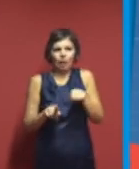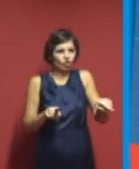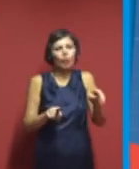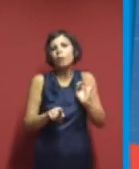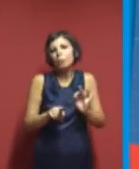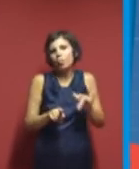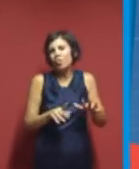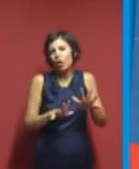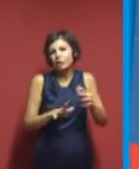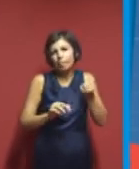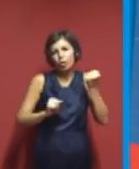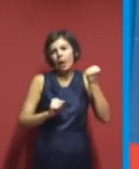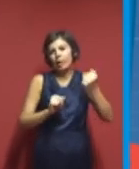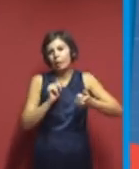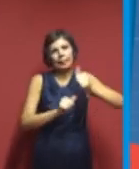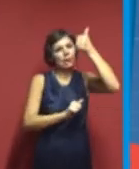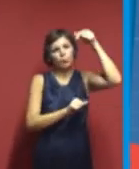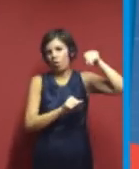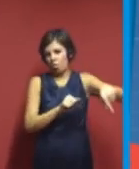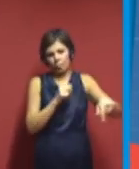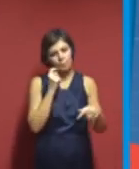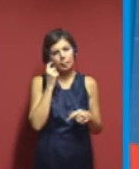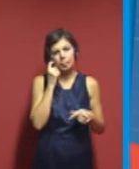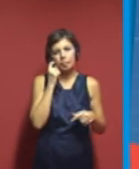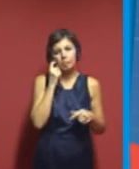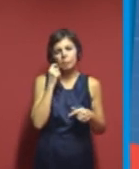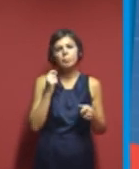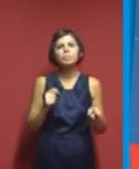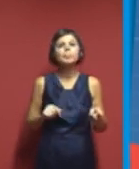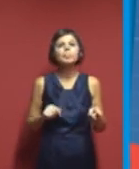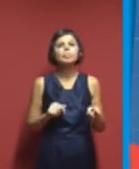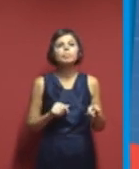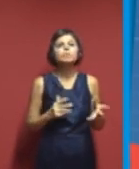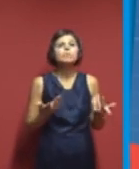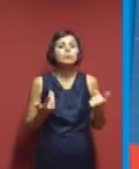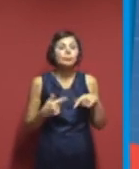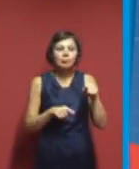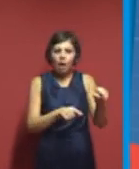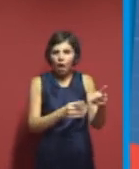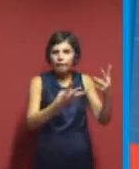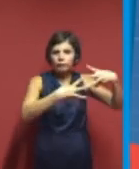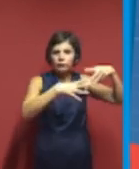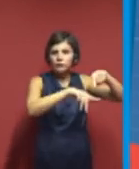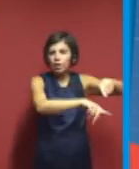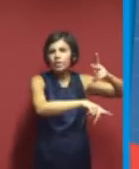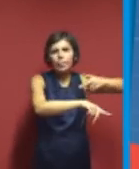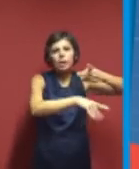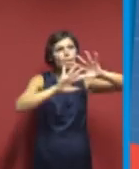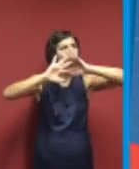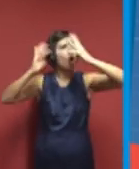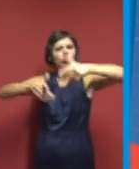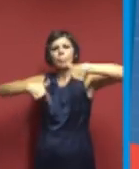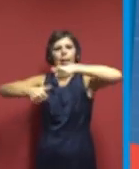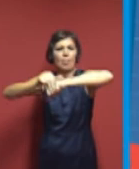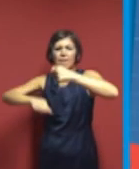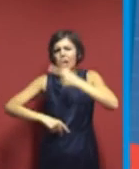this is genuinely a world-changing device, and it just doesn't look very promising, does it? It's just sort